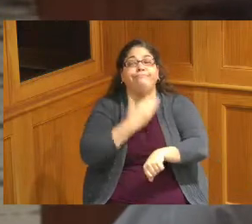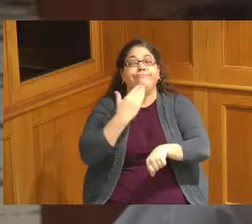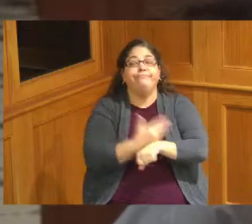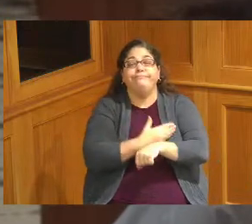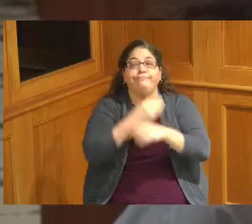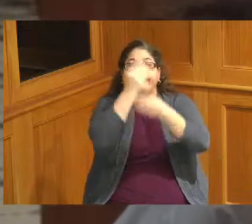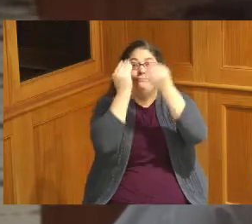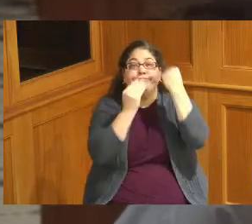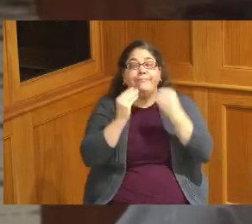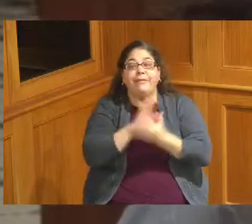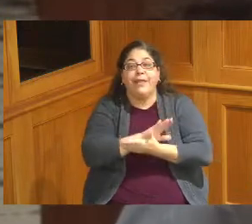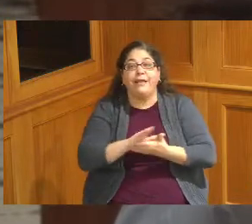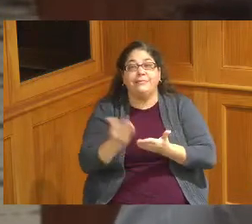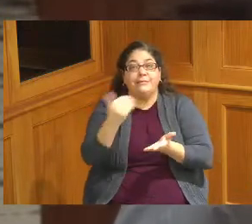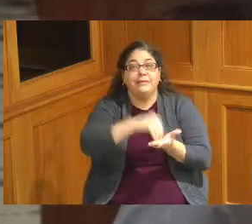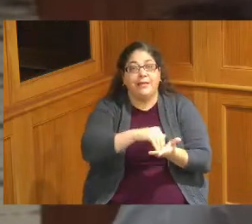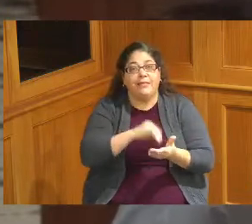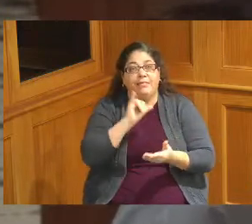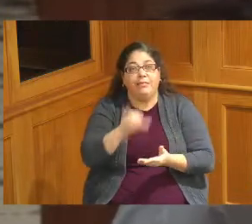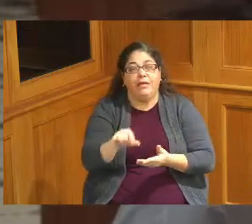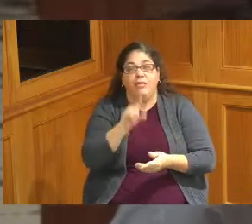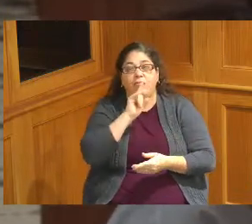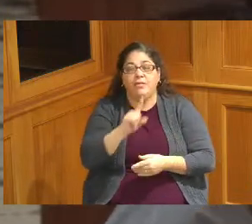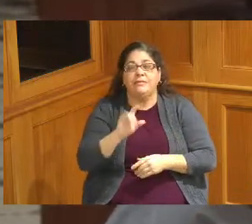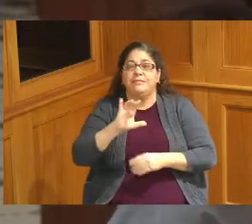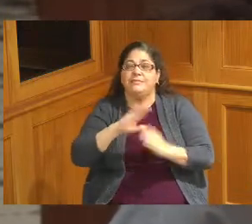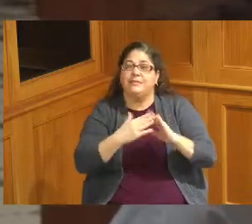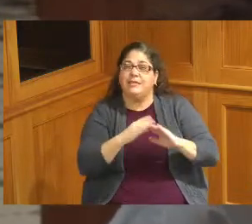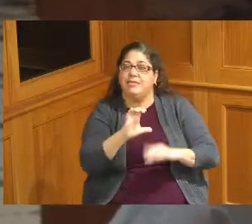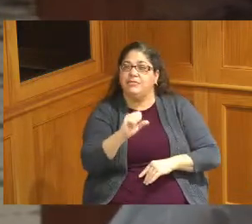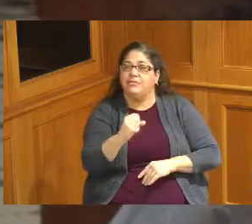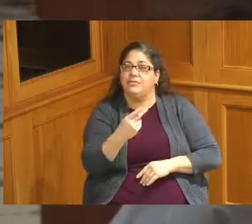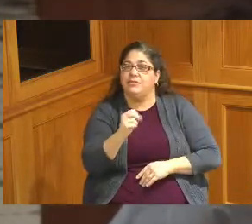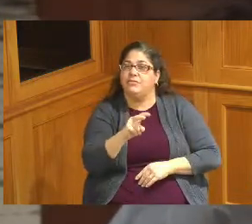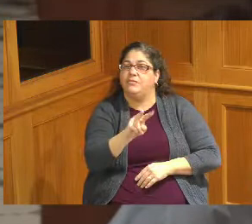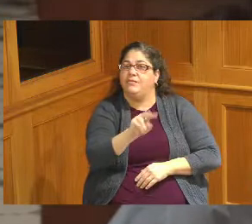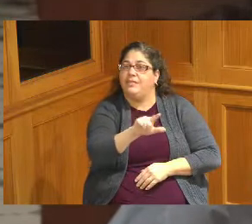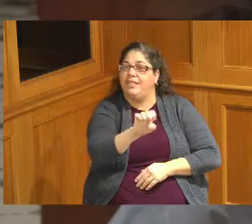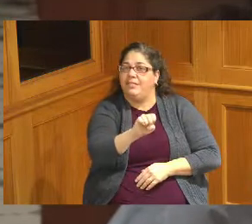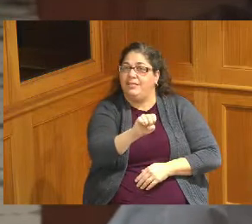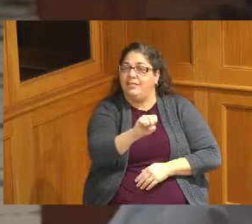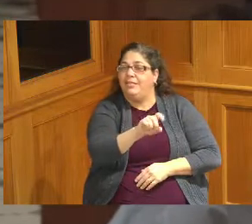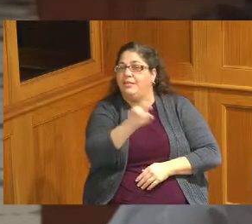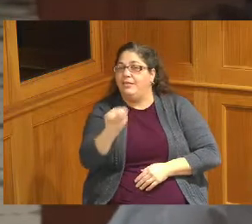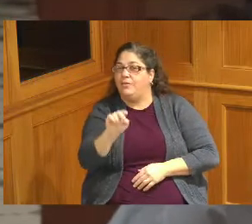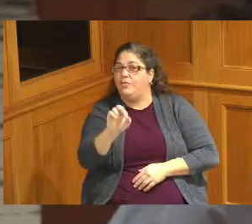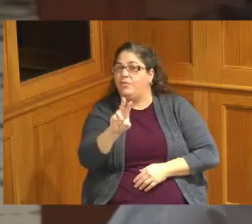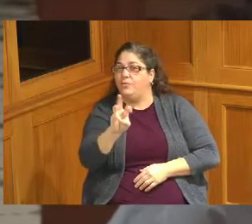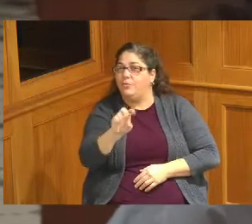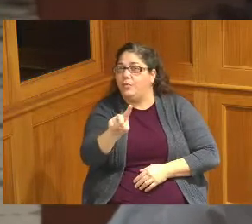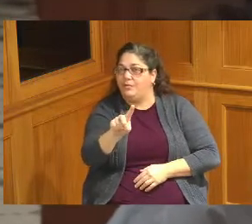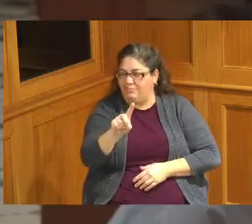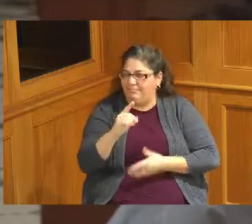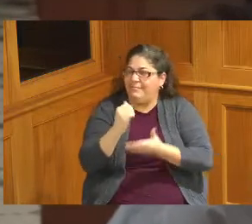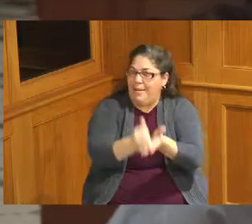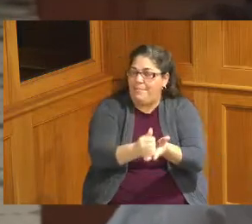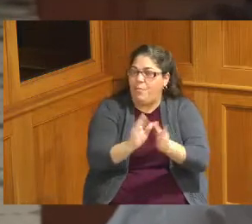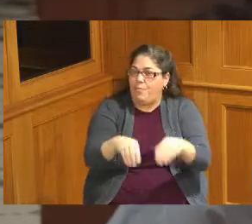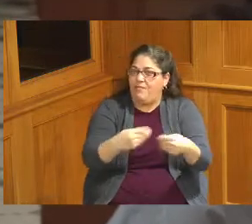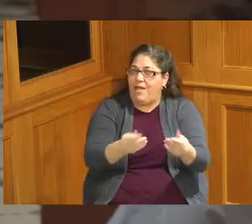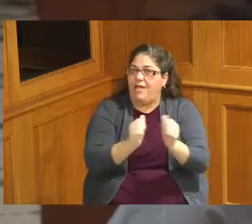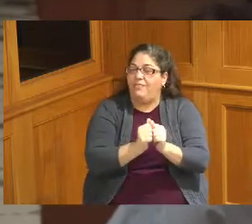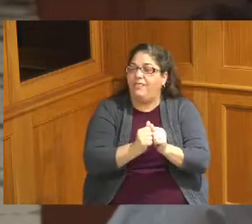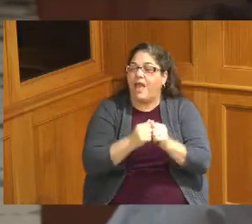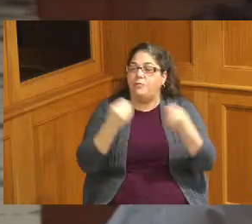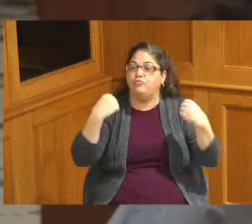done a few grants recently with the city of Sharonville, for example, in Norwood, to provide that type of assistance, and it seems